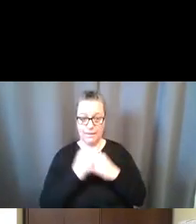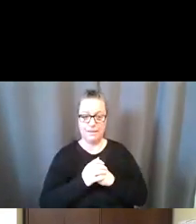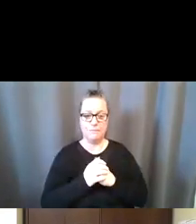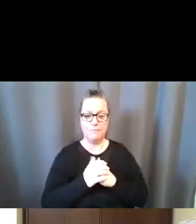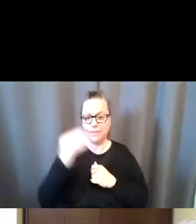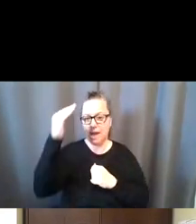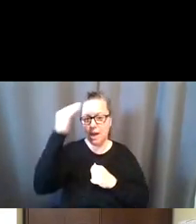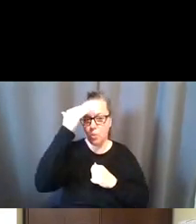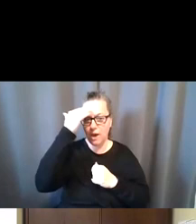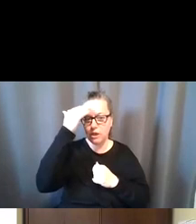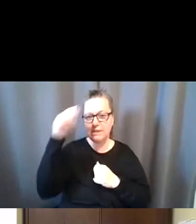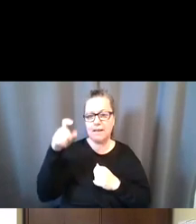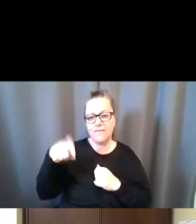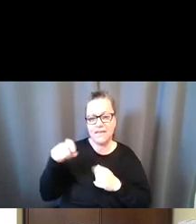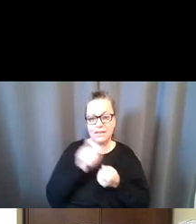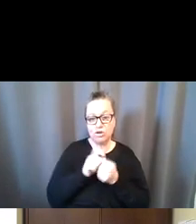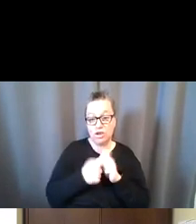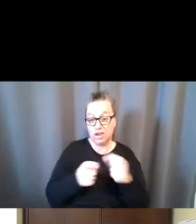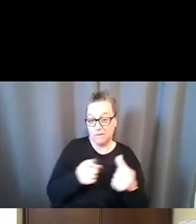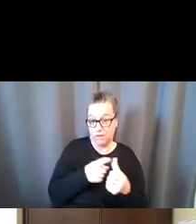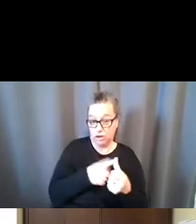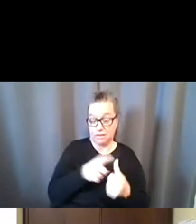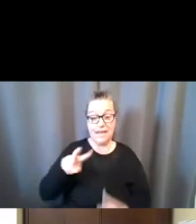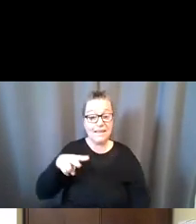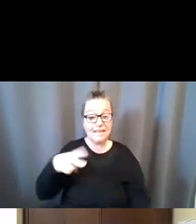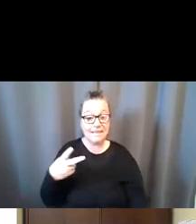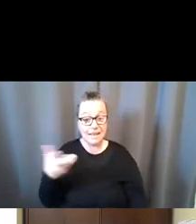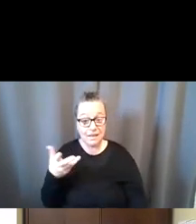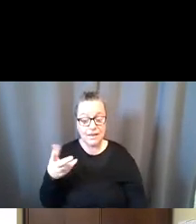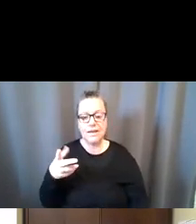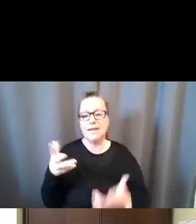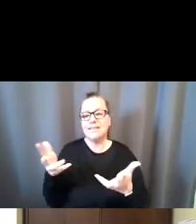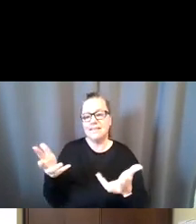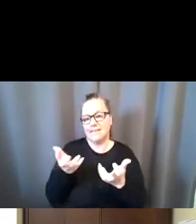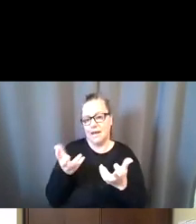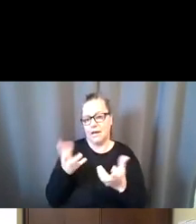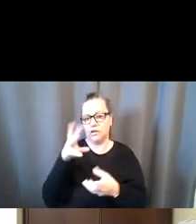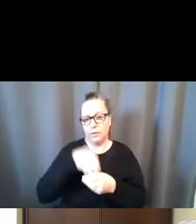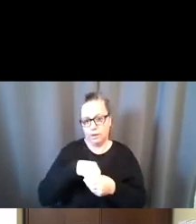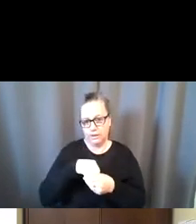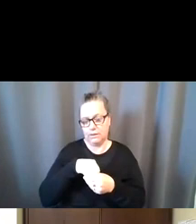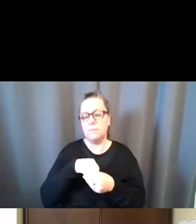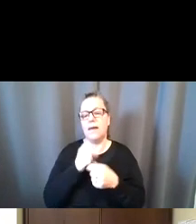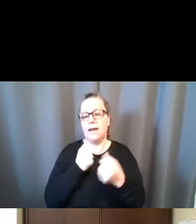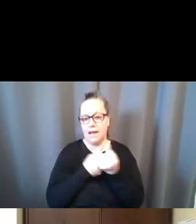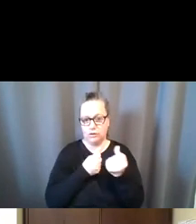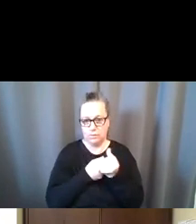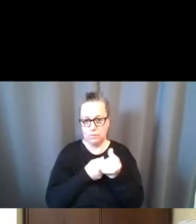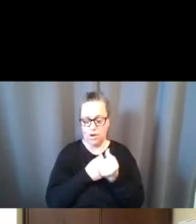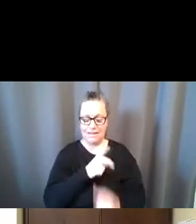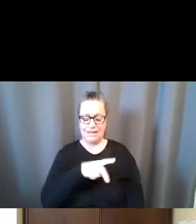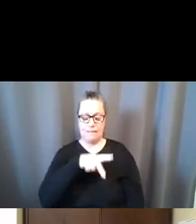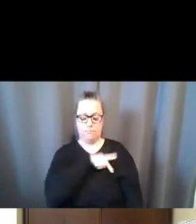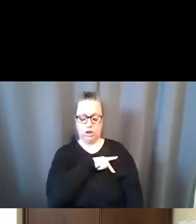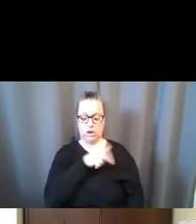Awareness of the need for change is the first building block. The second is desire to participate and support the change. It's the personal